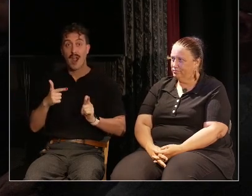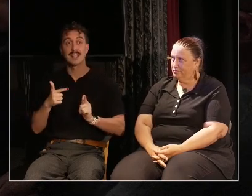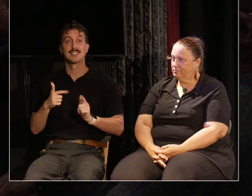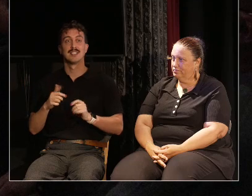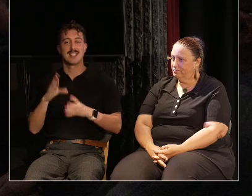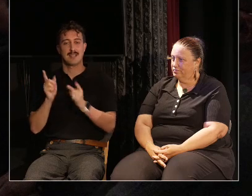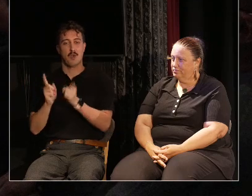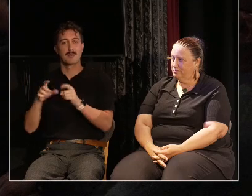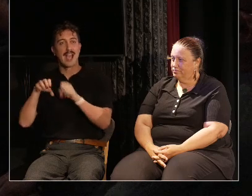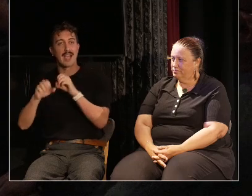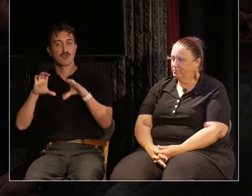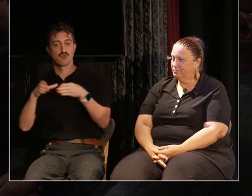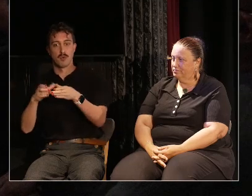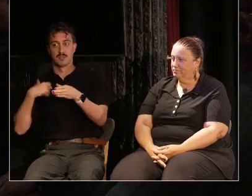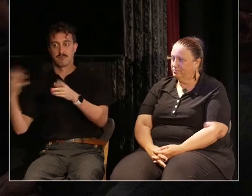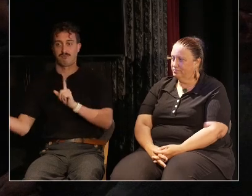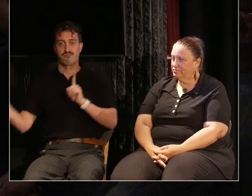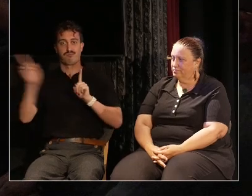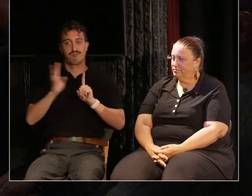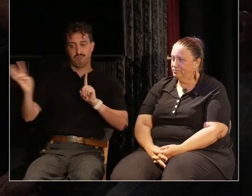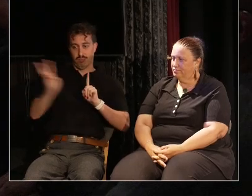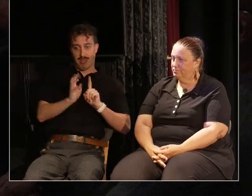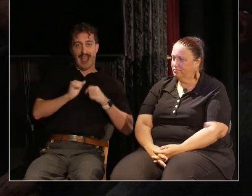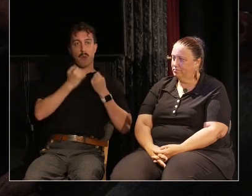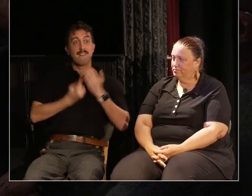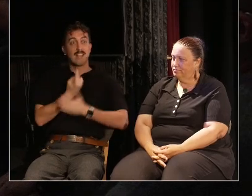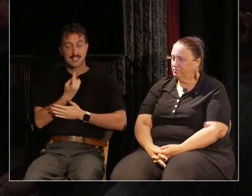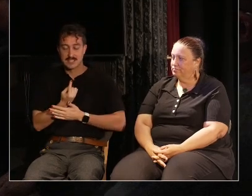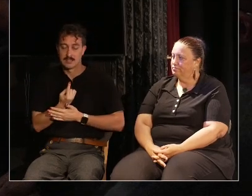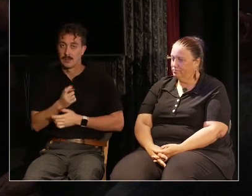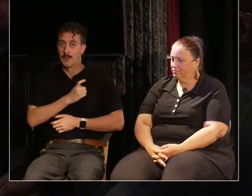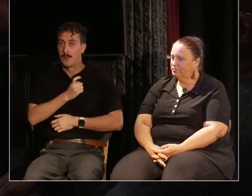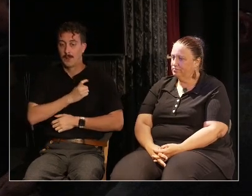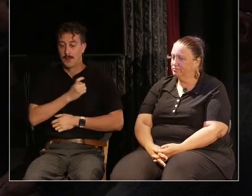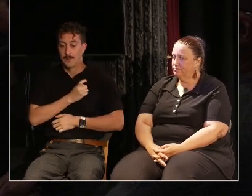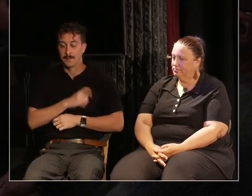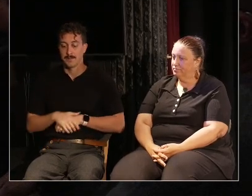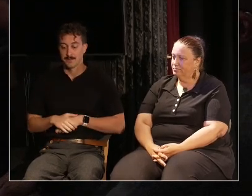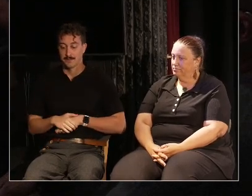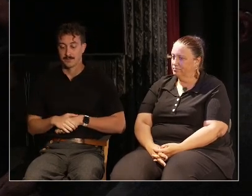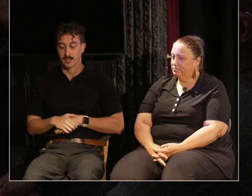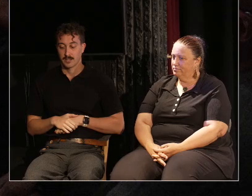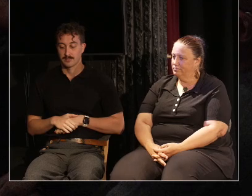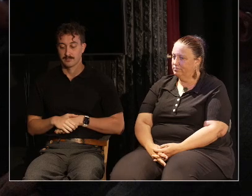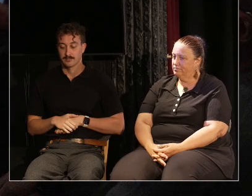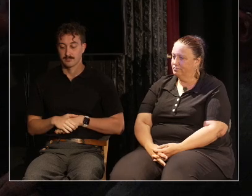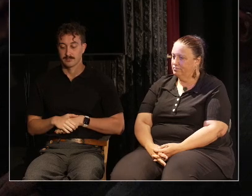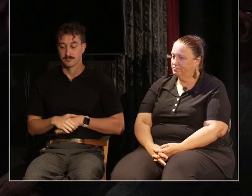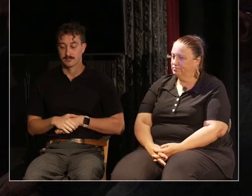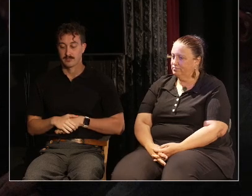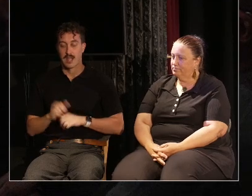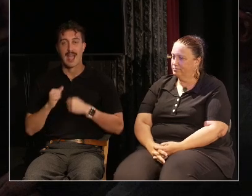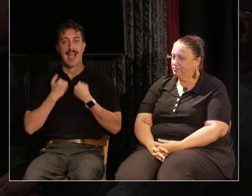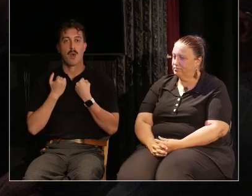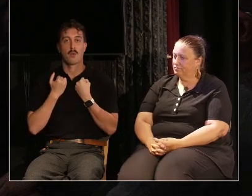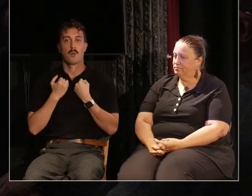showing up at our children's events. It's terrifying. Our community and Australians more generally don't want to see our country go down